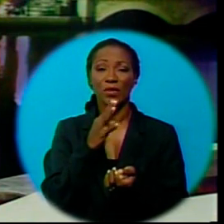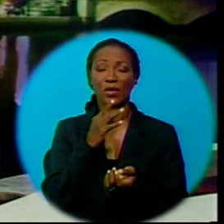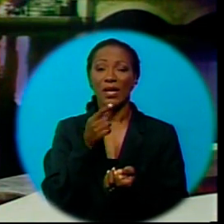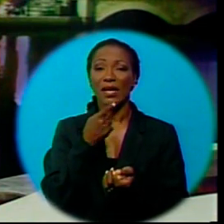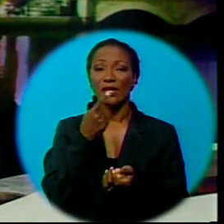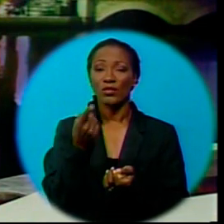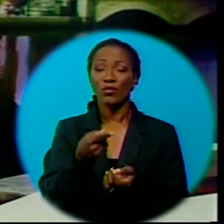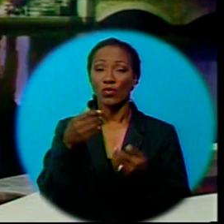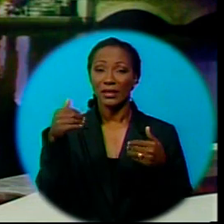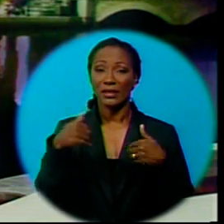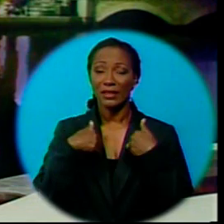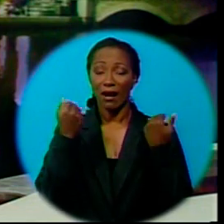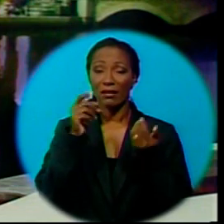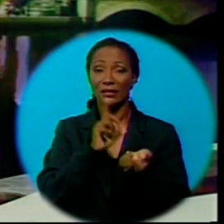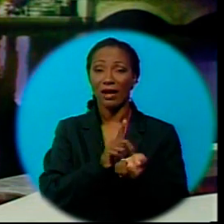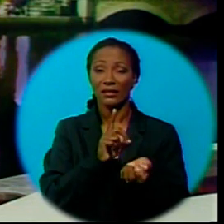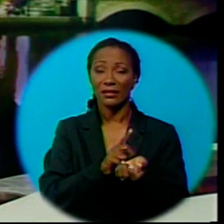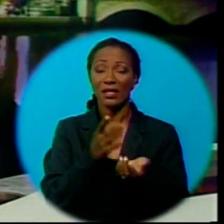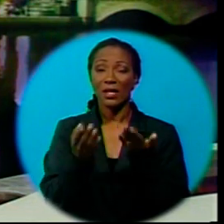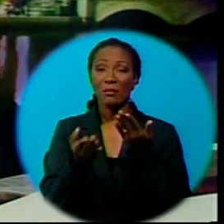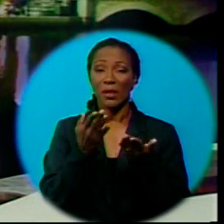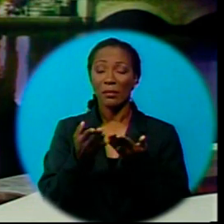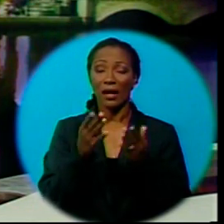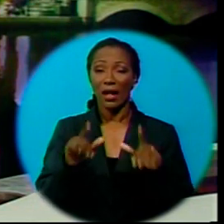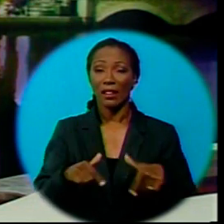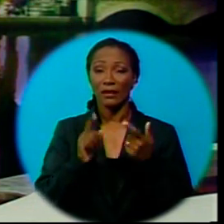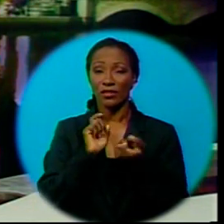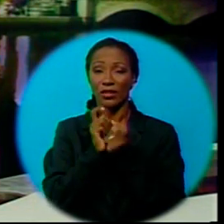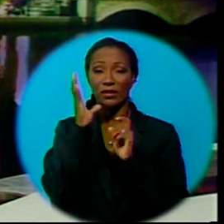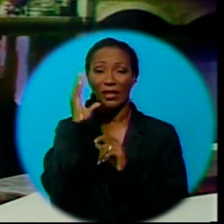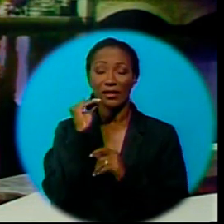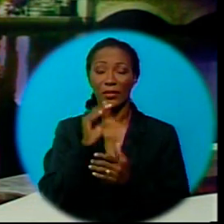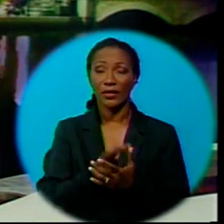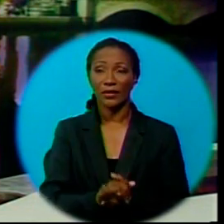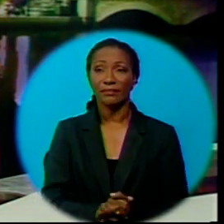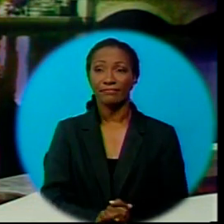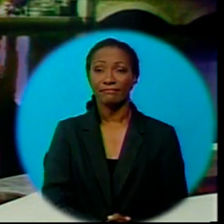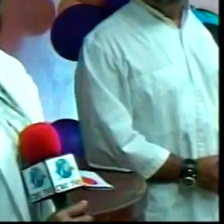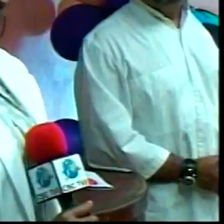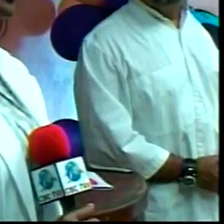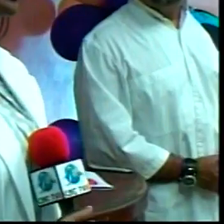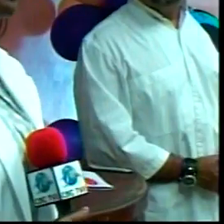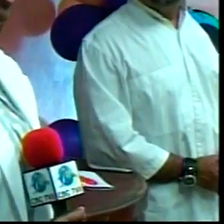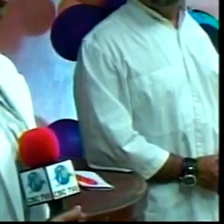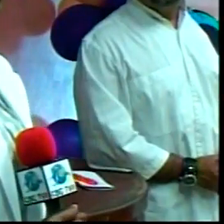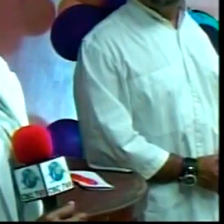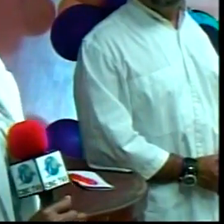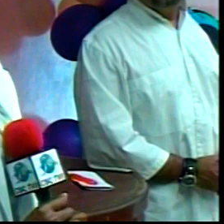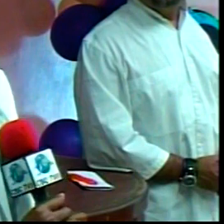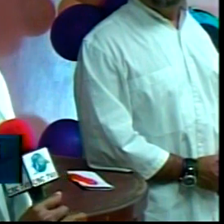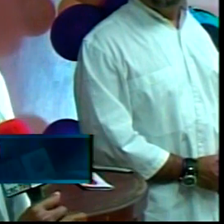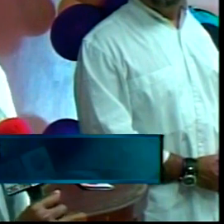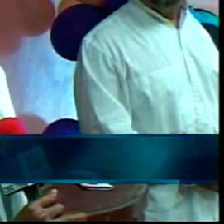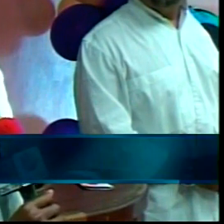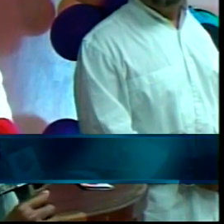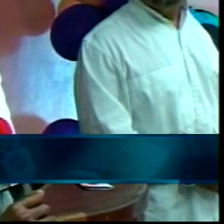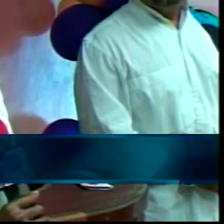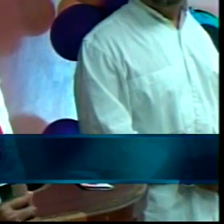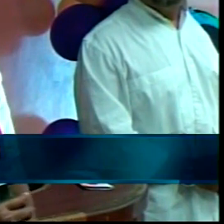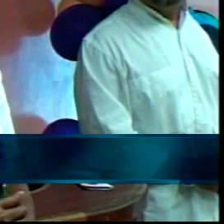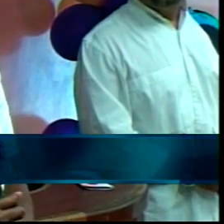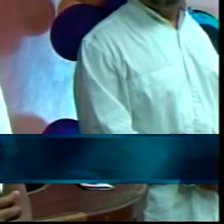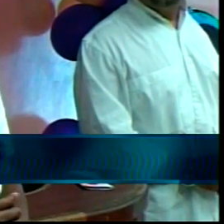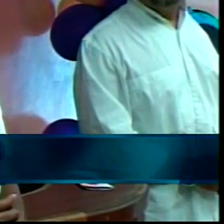a life-changing experience for them. I think this is where your journey on becoming a real doctor begins, because of course, as a medical